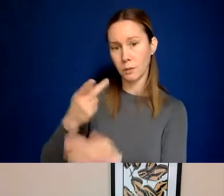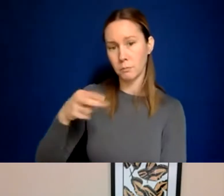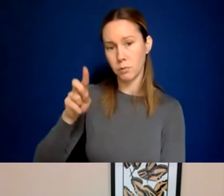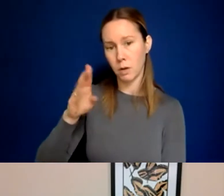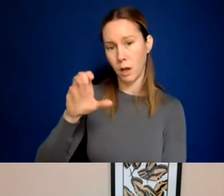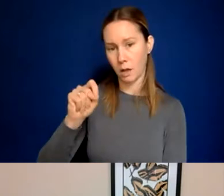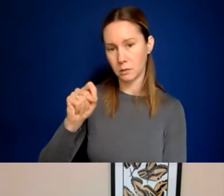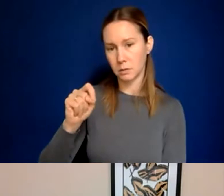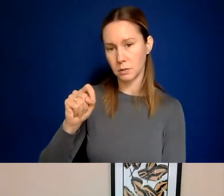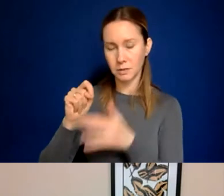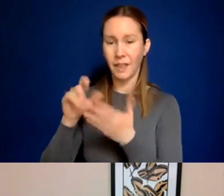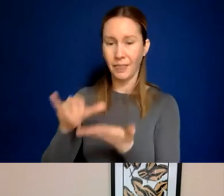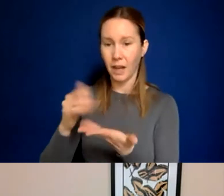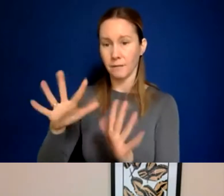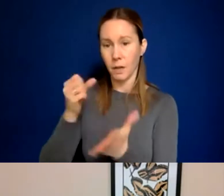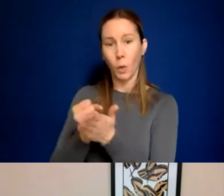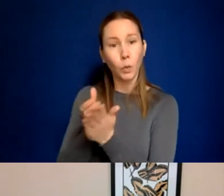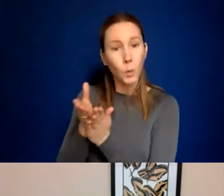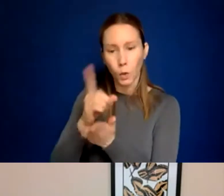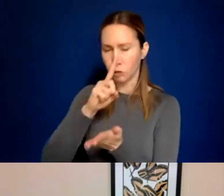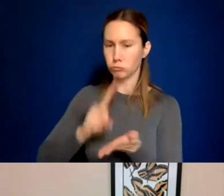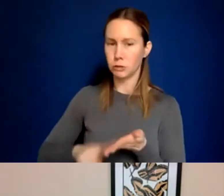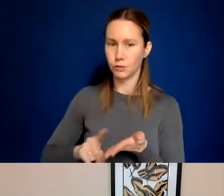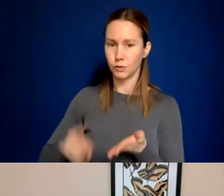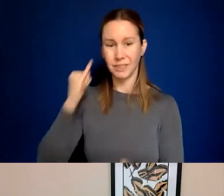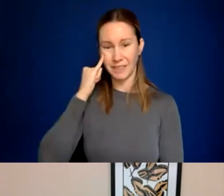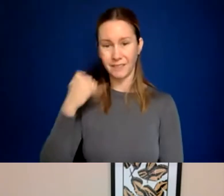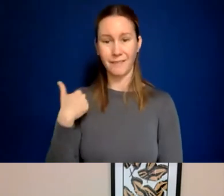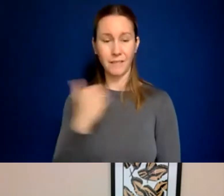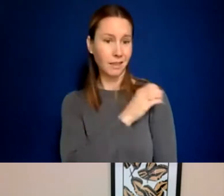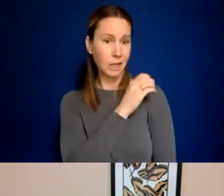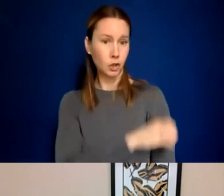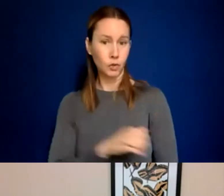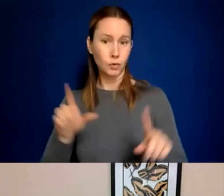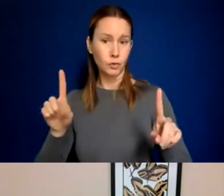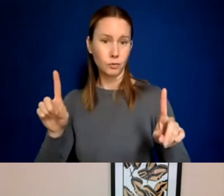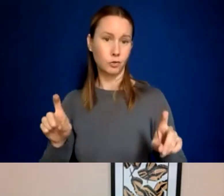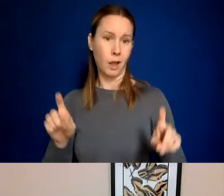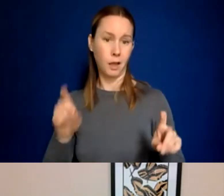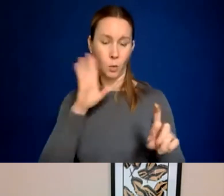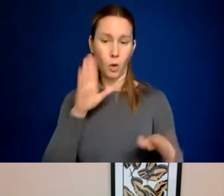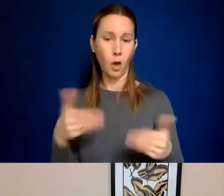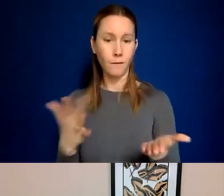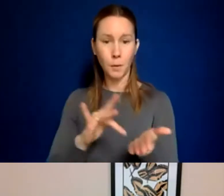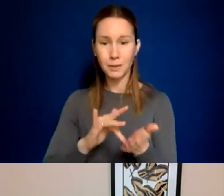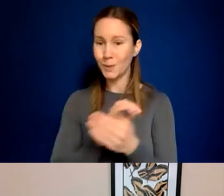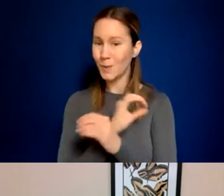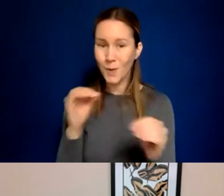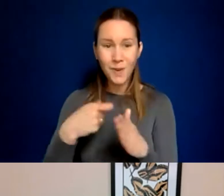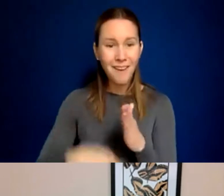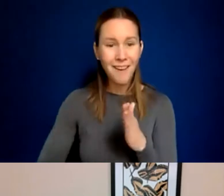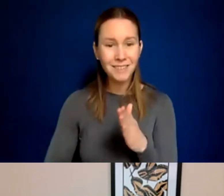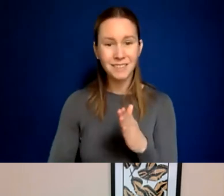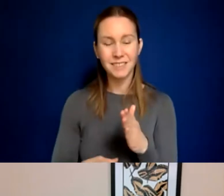context of research. So if there's a clinical trial that offers you the medication at no cost for you, and it's